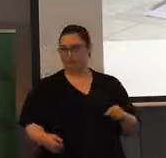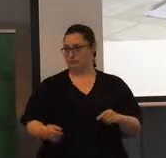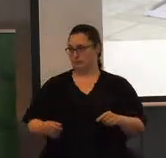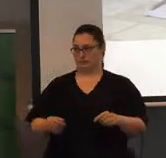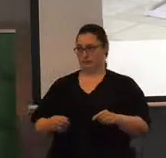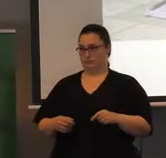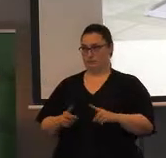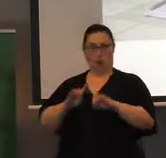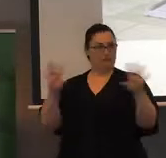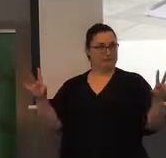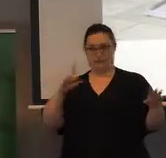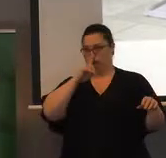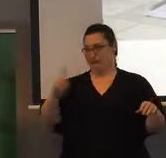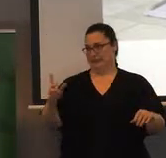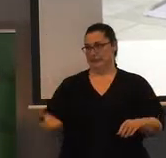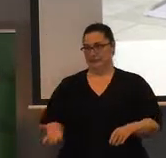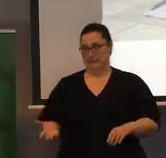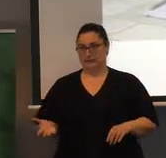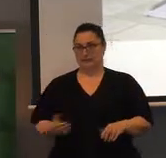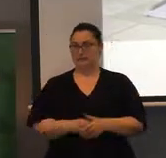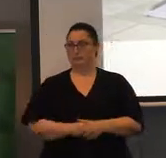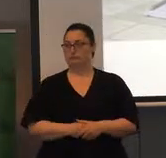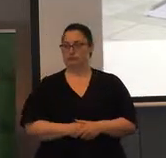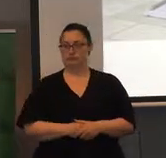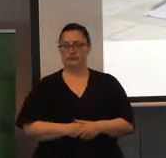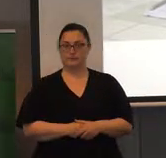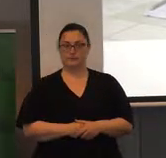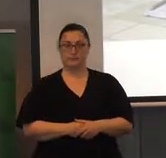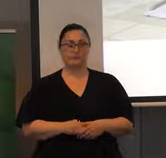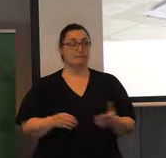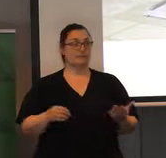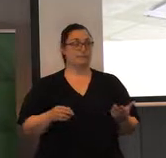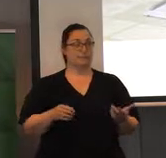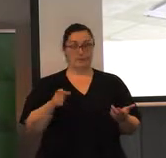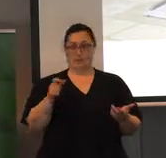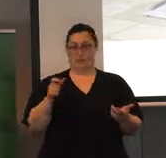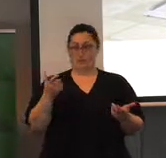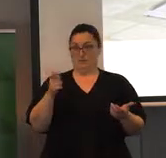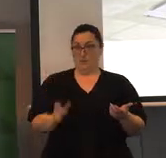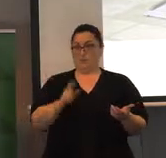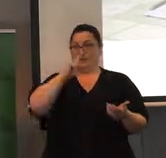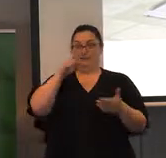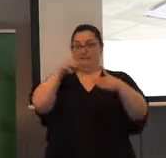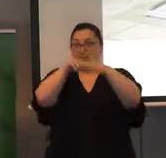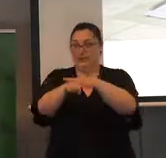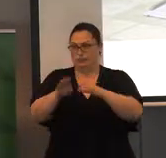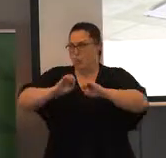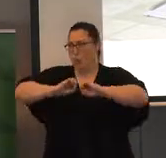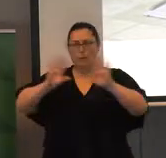absolutely ridiculous. The person with the wheelchair approaching that business can't get